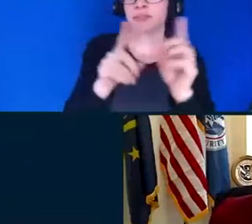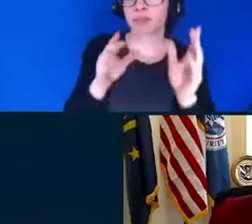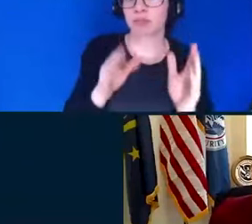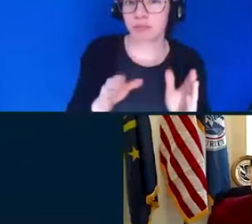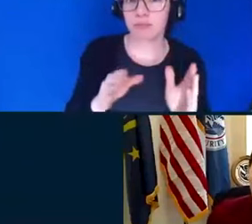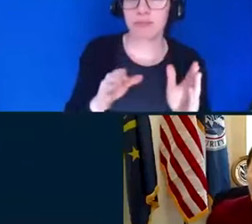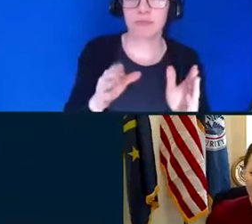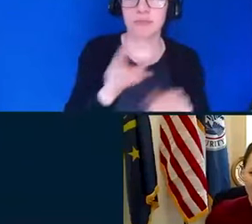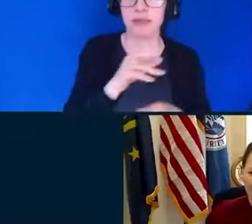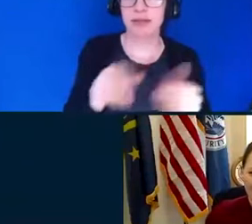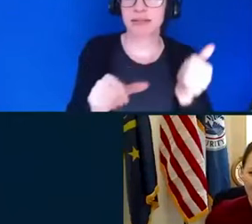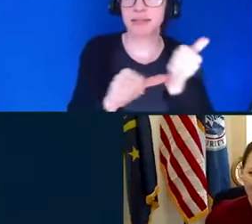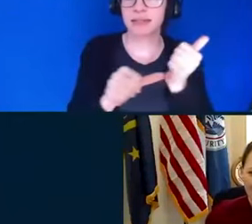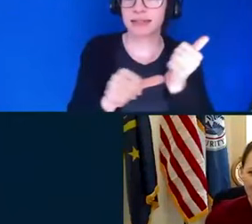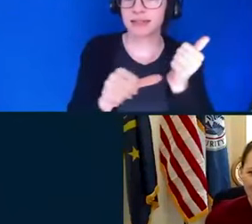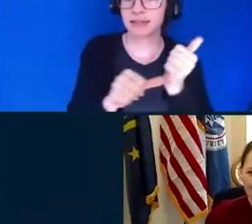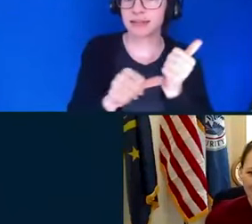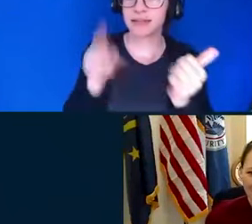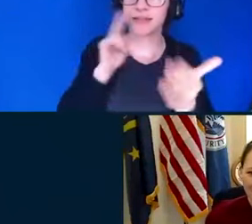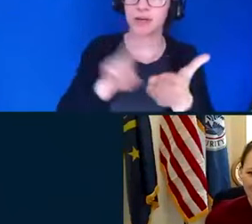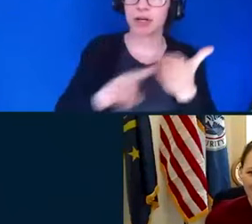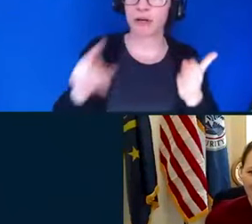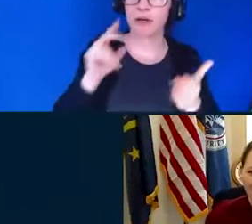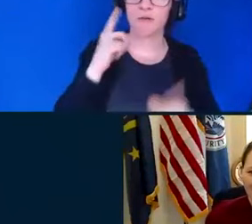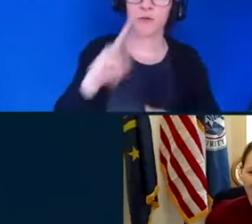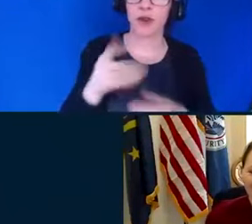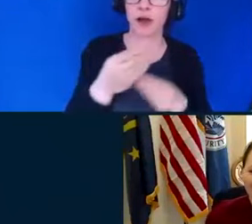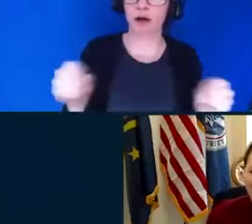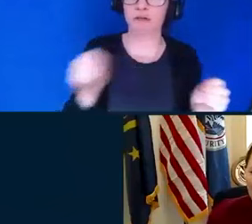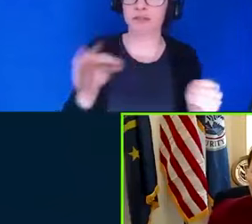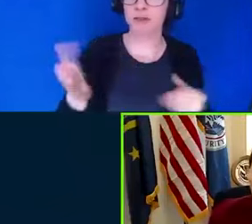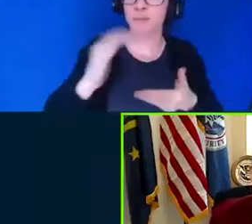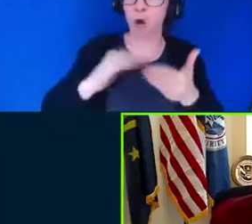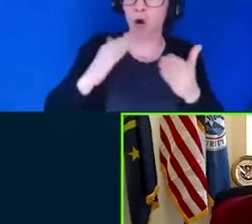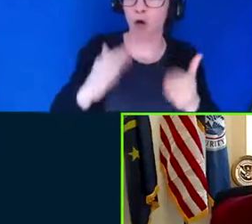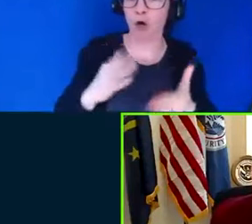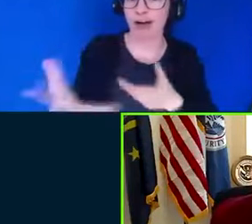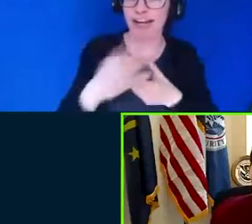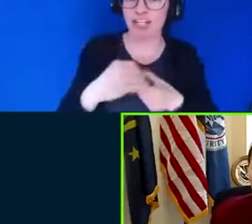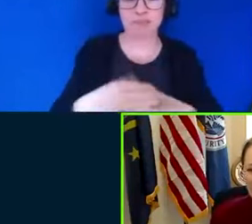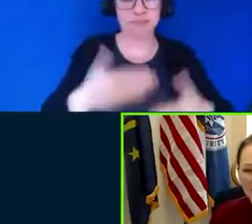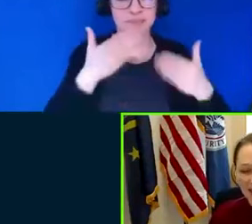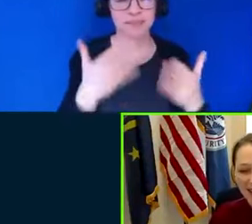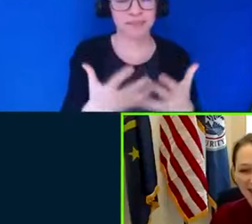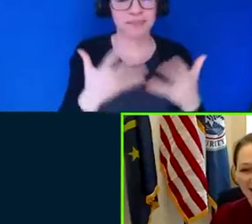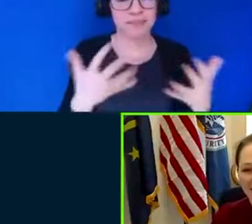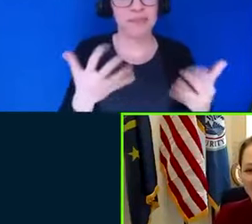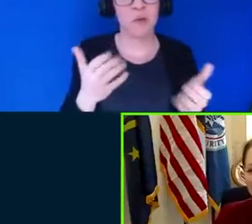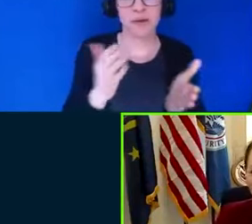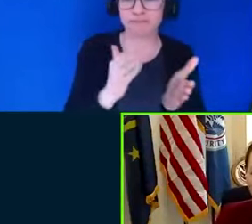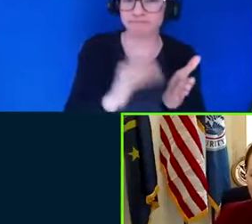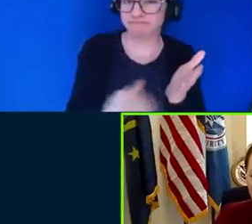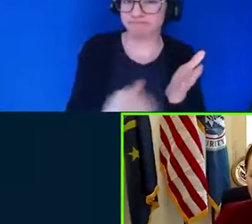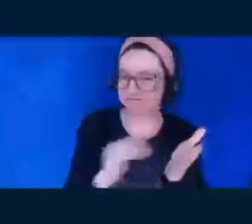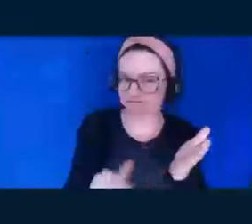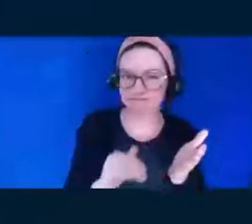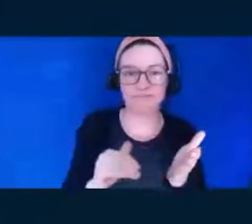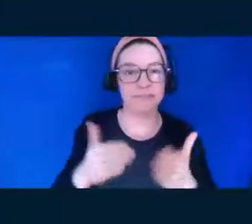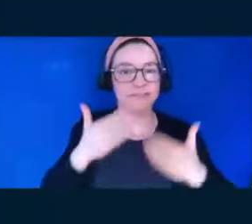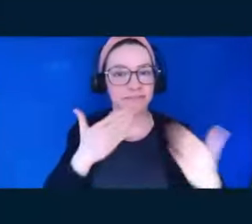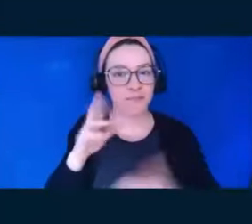of Partner Engagement. Rebecca, we'll turn it over to you. Thanks so much, Nicole. And again, I want to echo the thanks that the